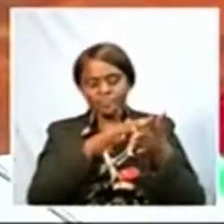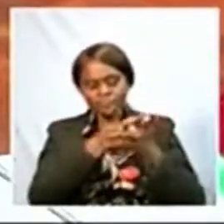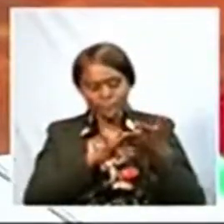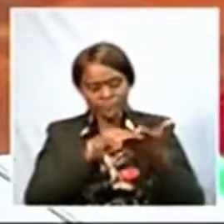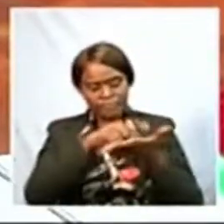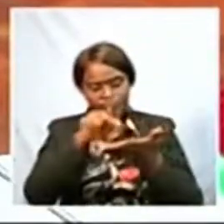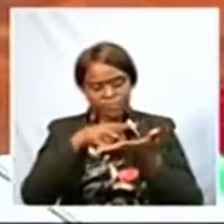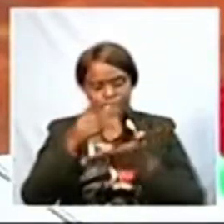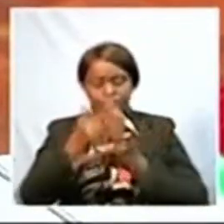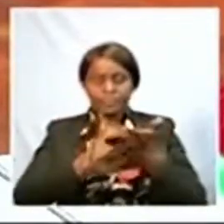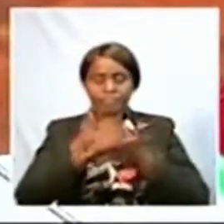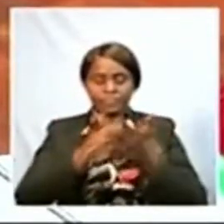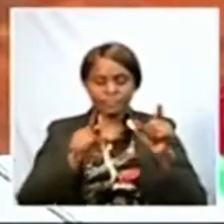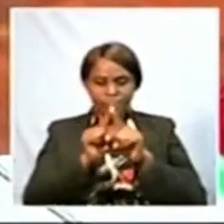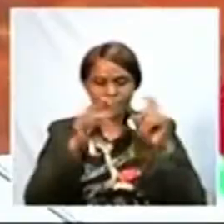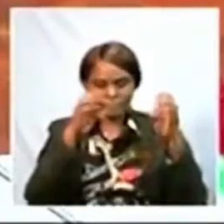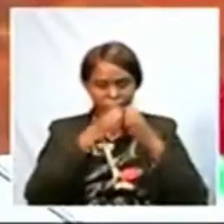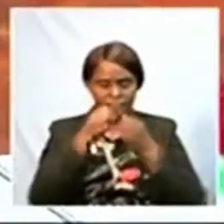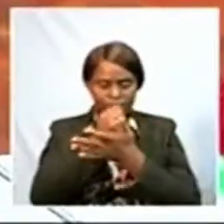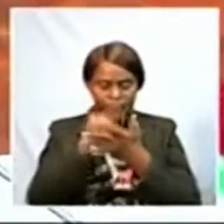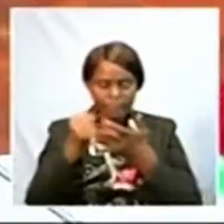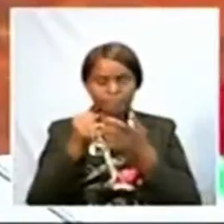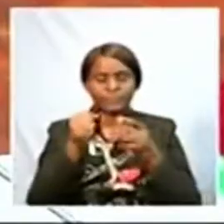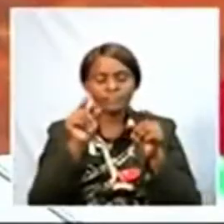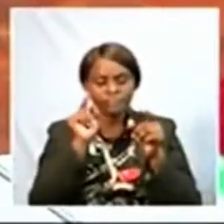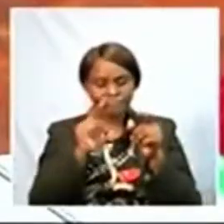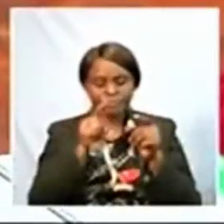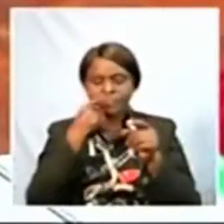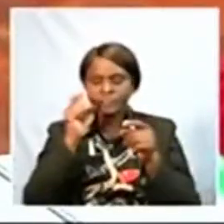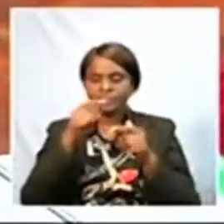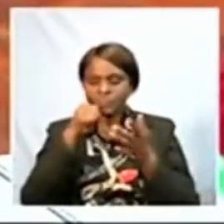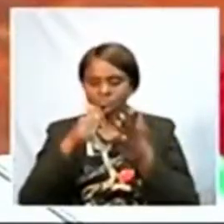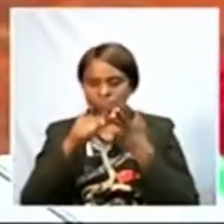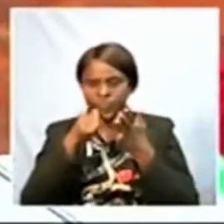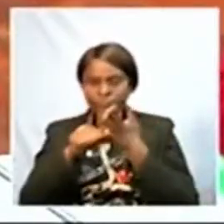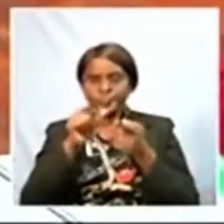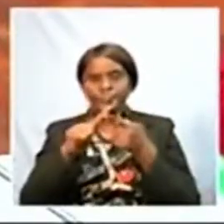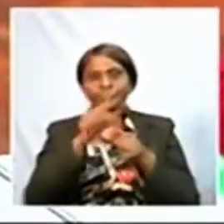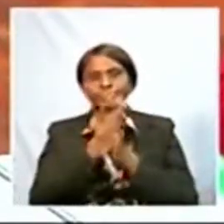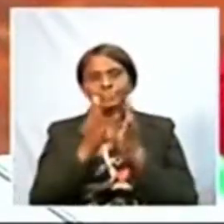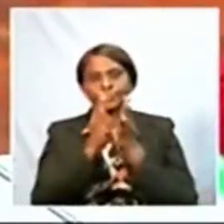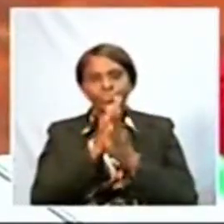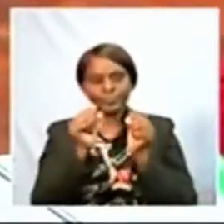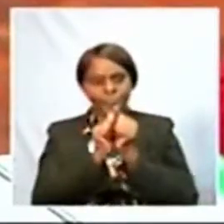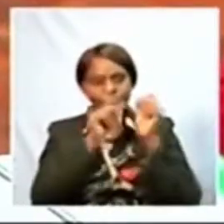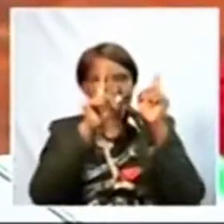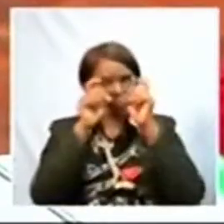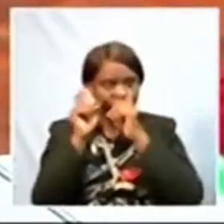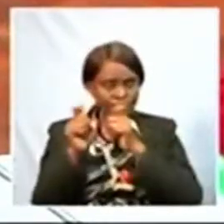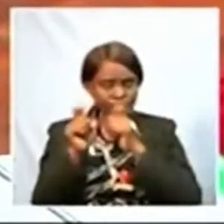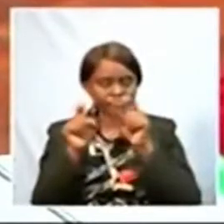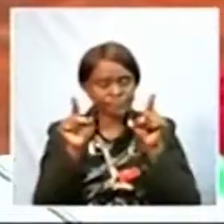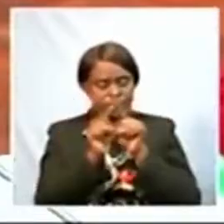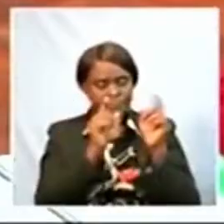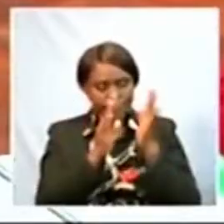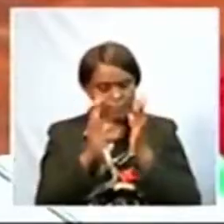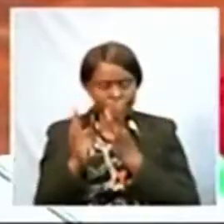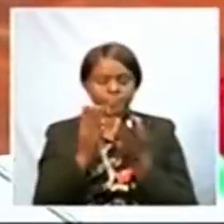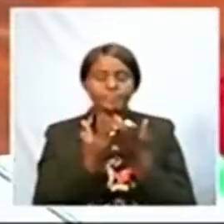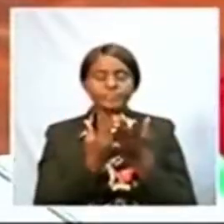payment voucher, and bank statement extract, instruction letter to the contractor, and pictures. Remedial